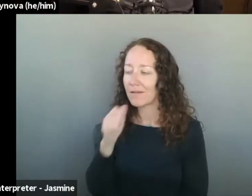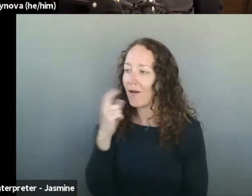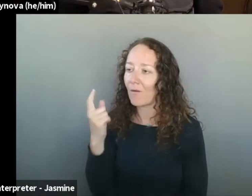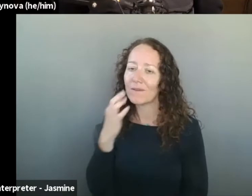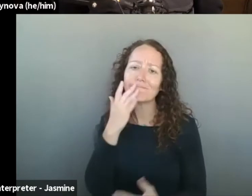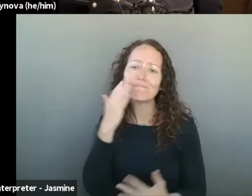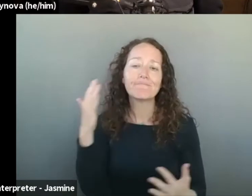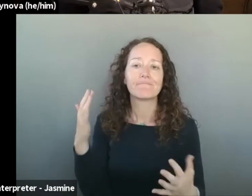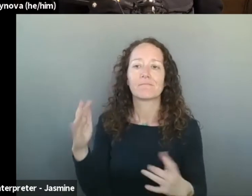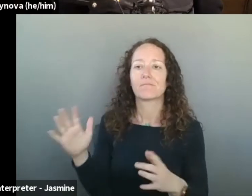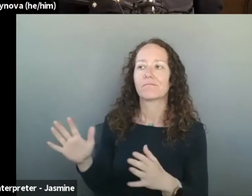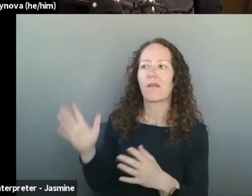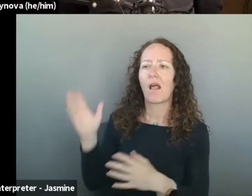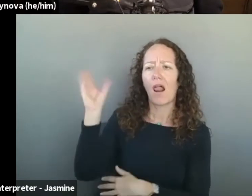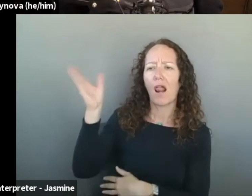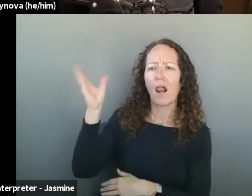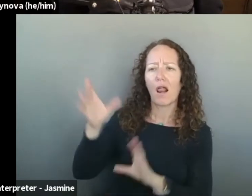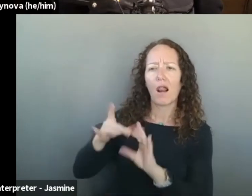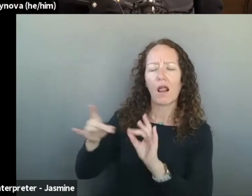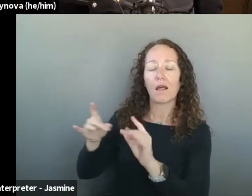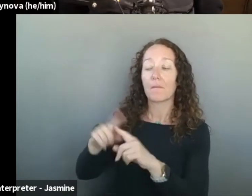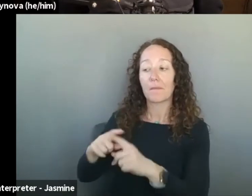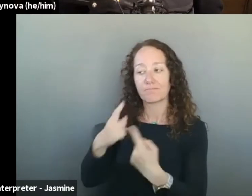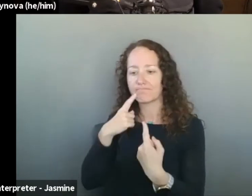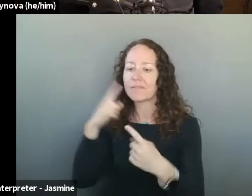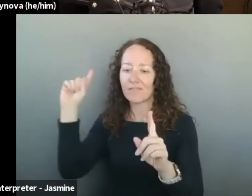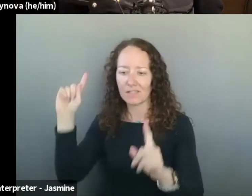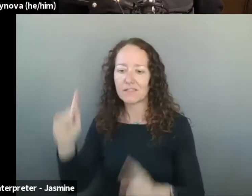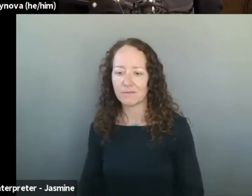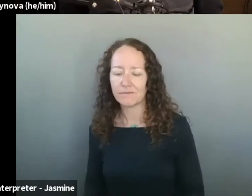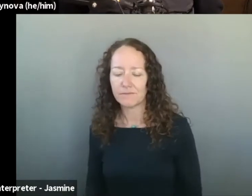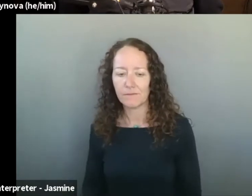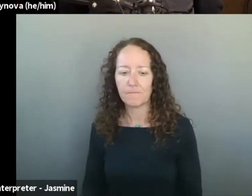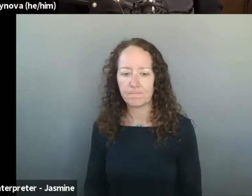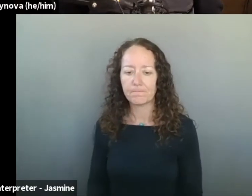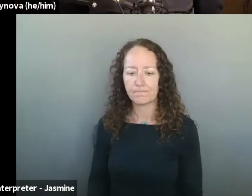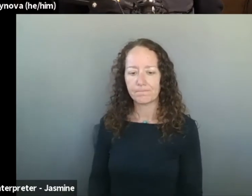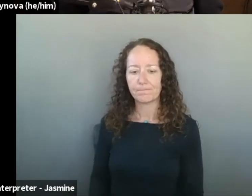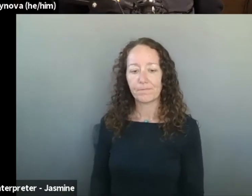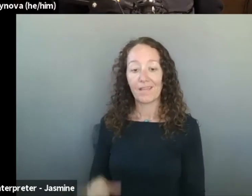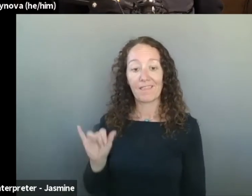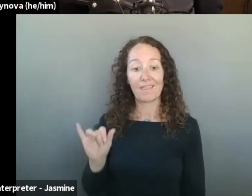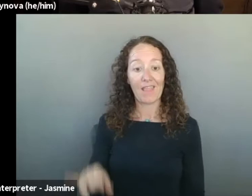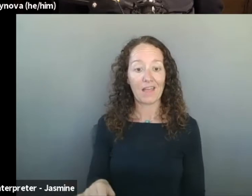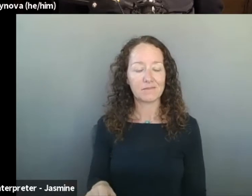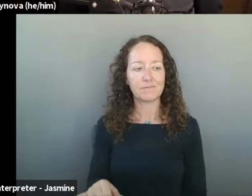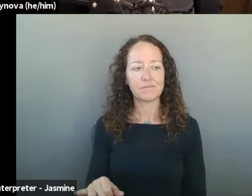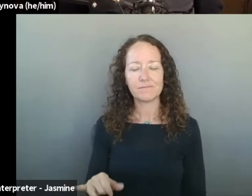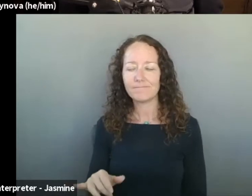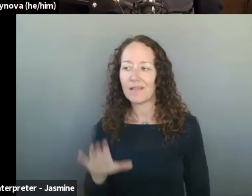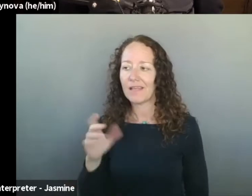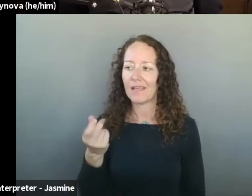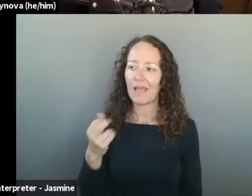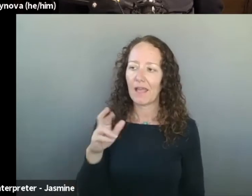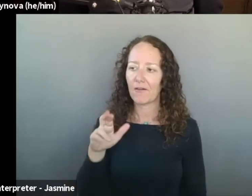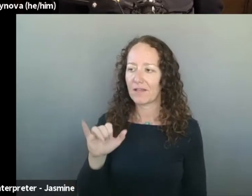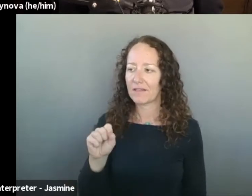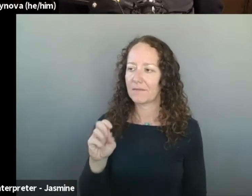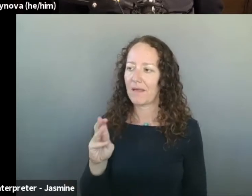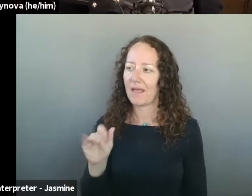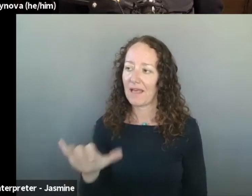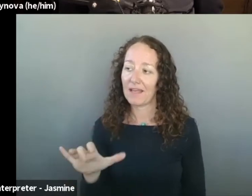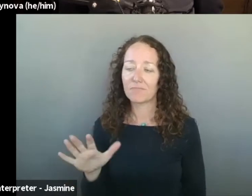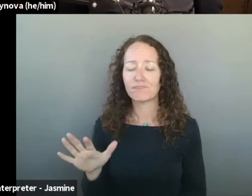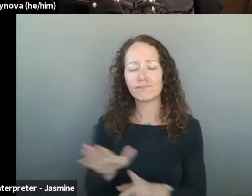charismatic, but are effective. So the charismatic leadership model is also bankrupt and